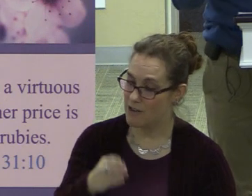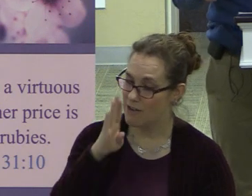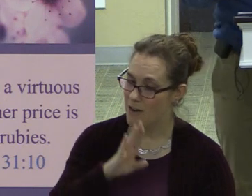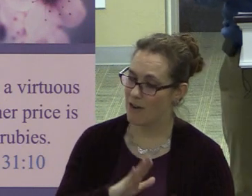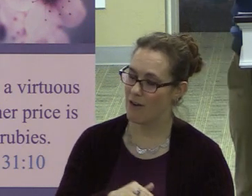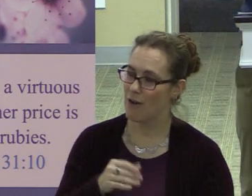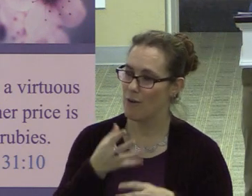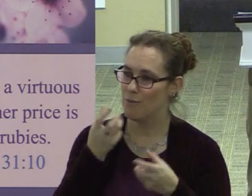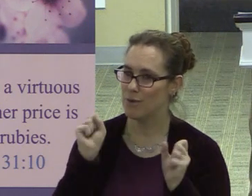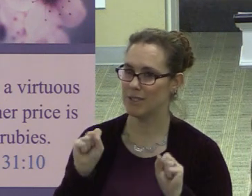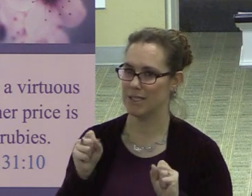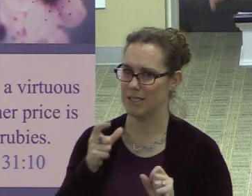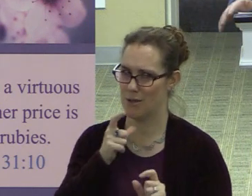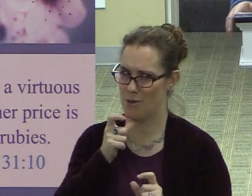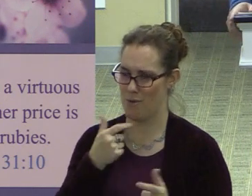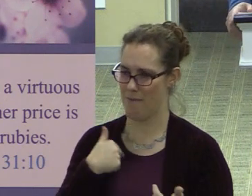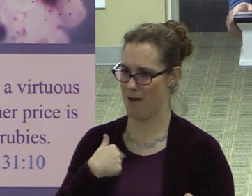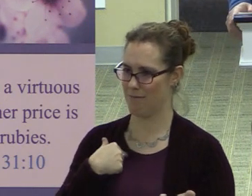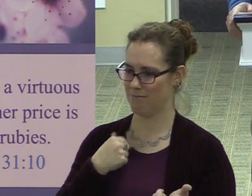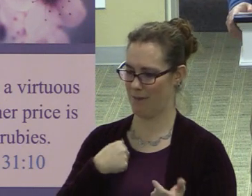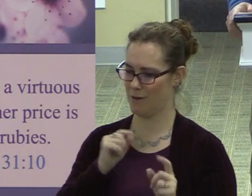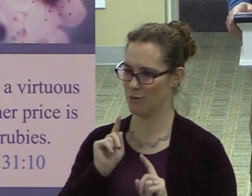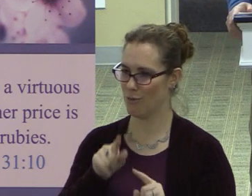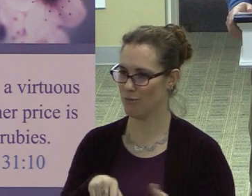and Moses said, "Who am I that I should go?"